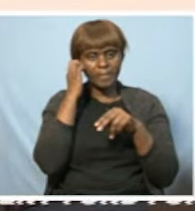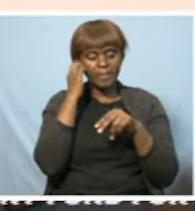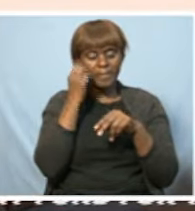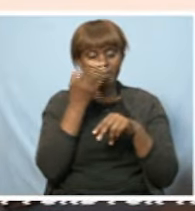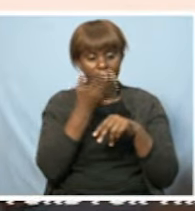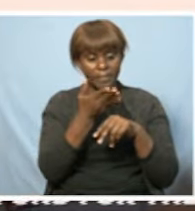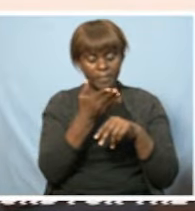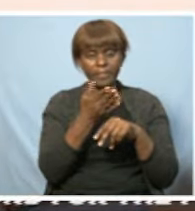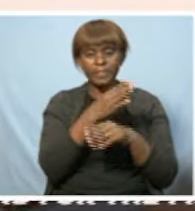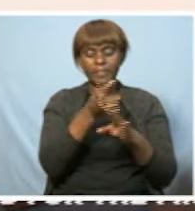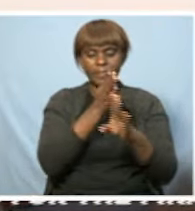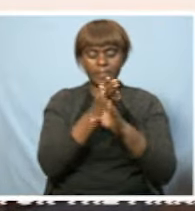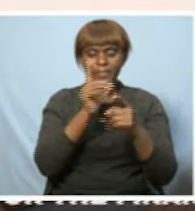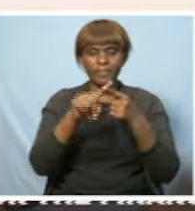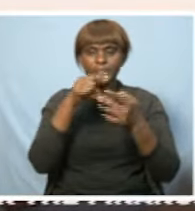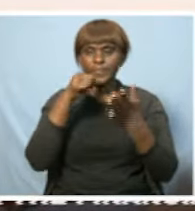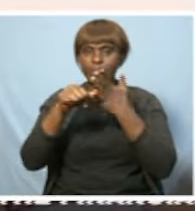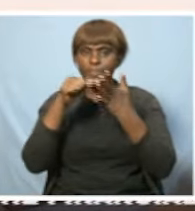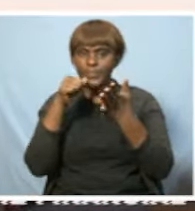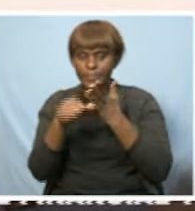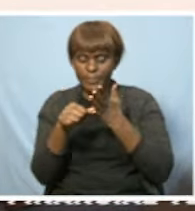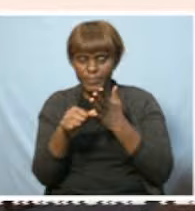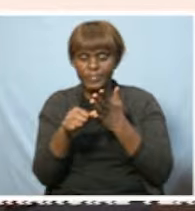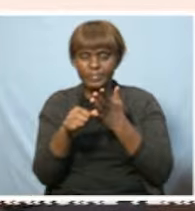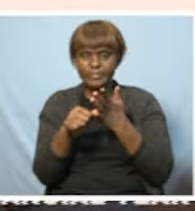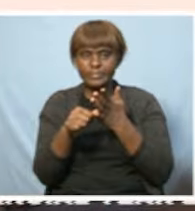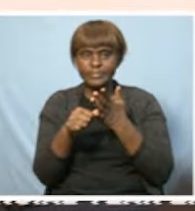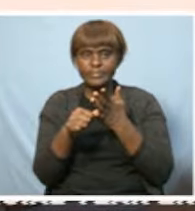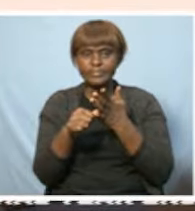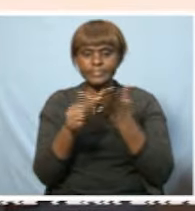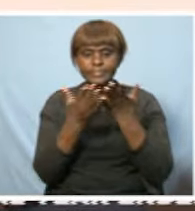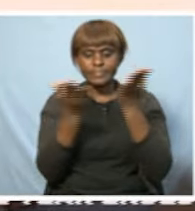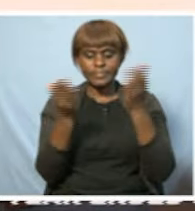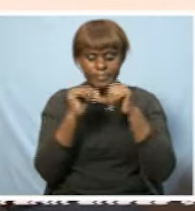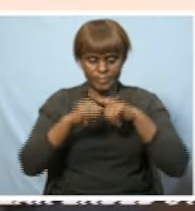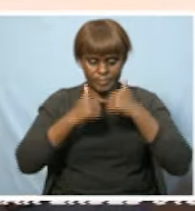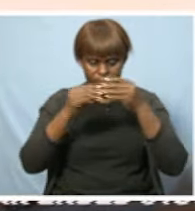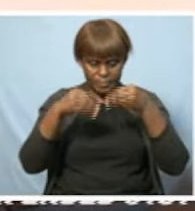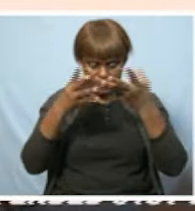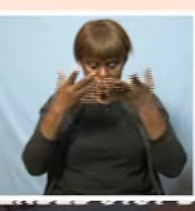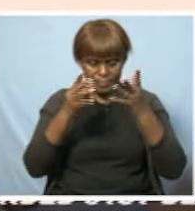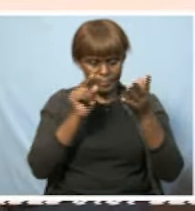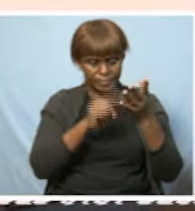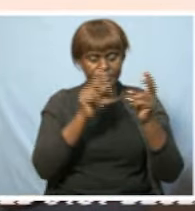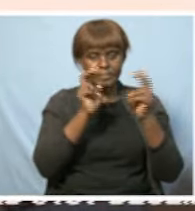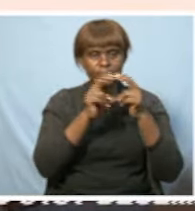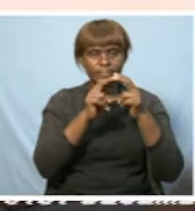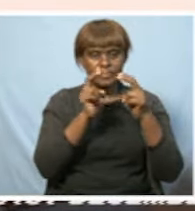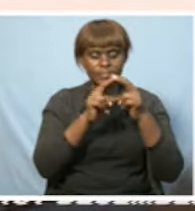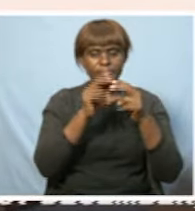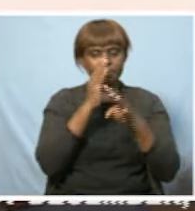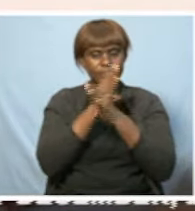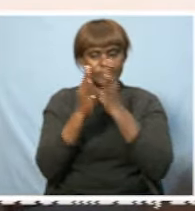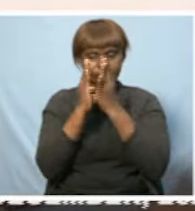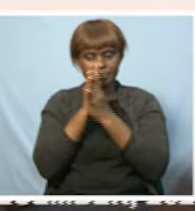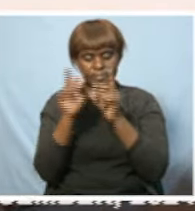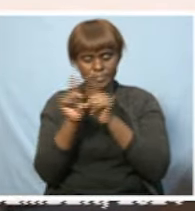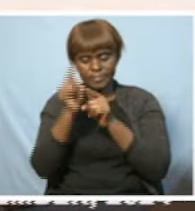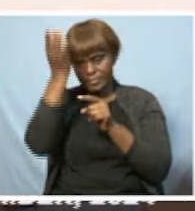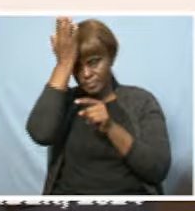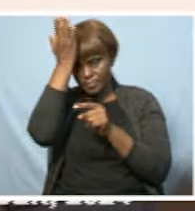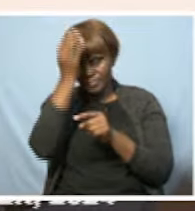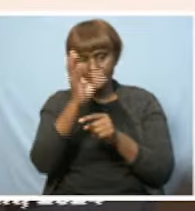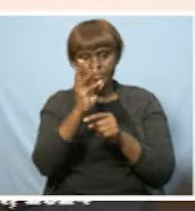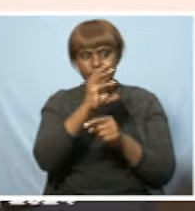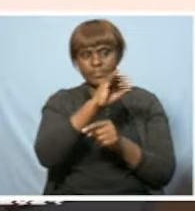I'll refer you to the offer letter where we offered this contract to this contractor. It is dated 6th